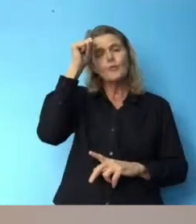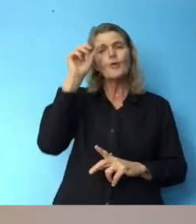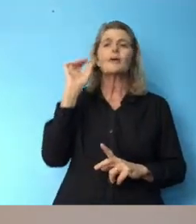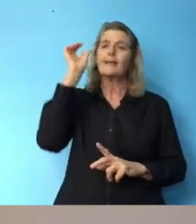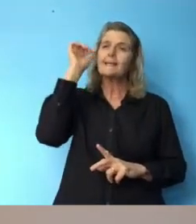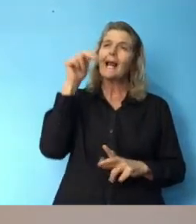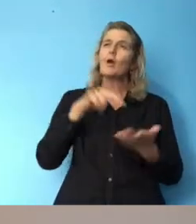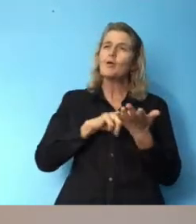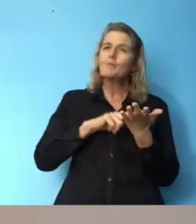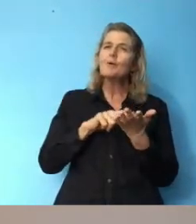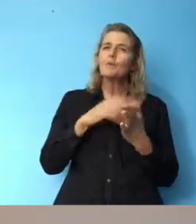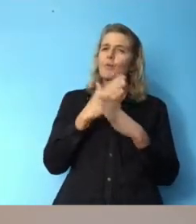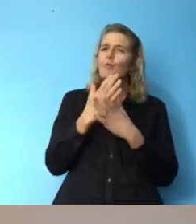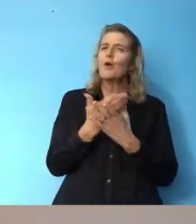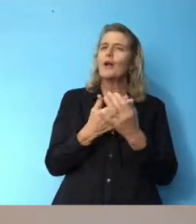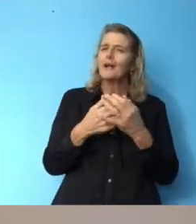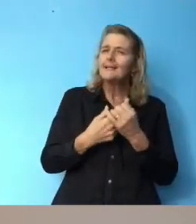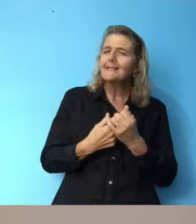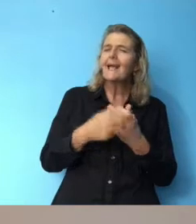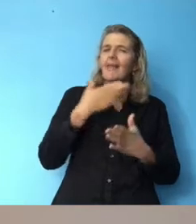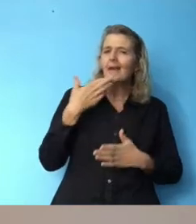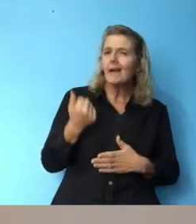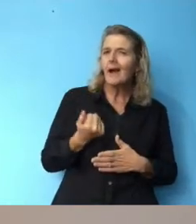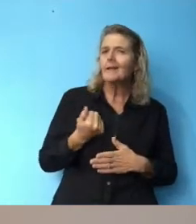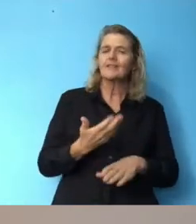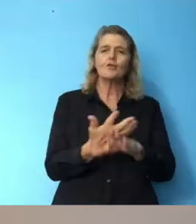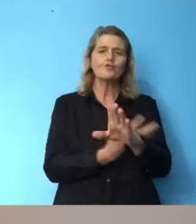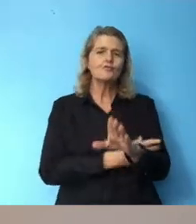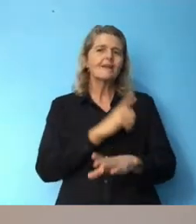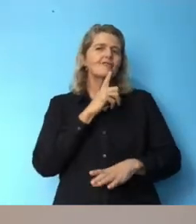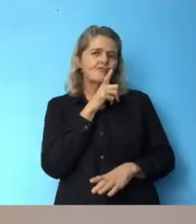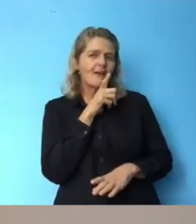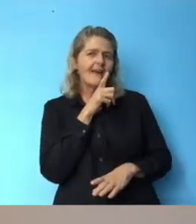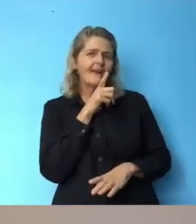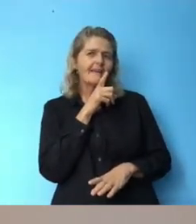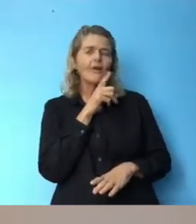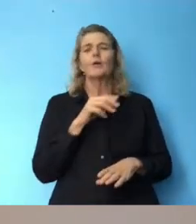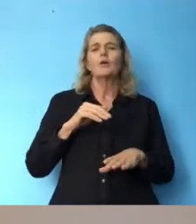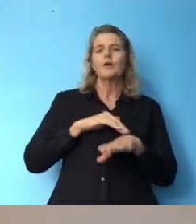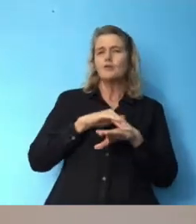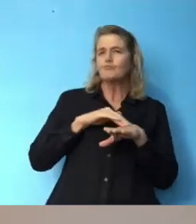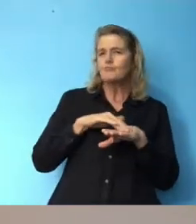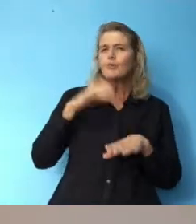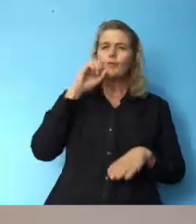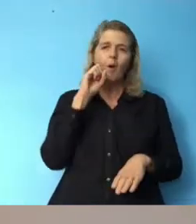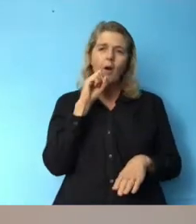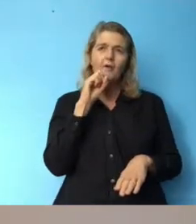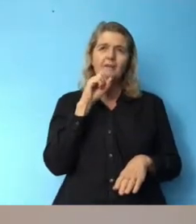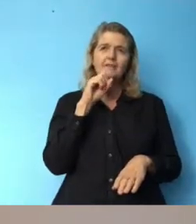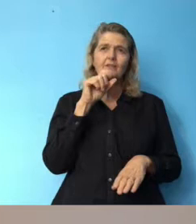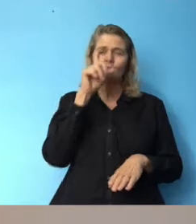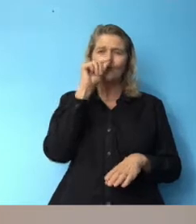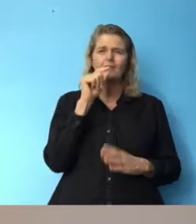together. Green and reds are colours that work really nice together, and blue and orange. So, you know, like I've just done a little mark